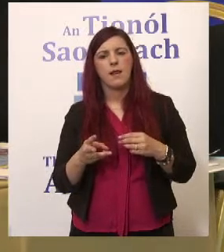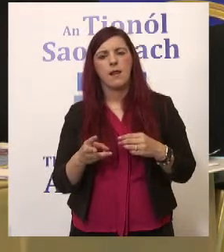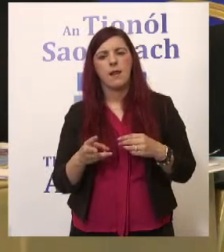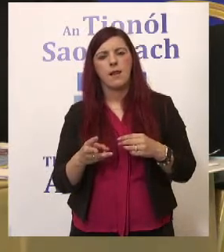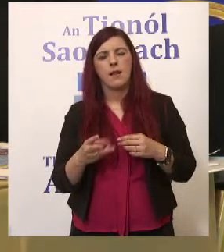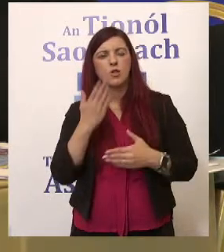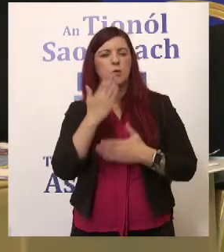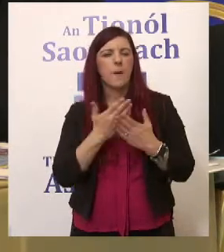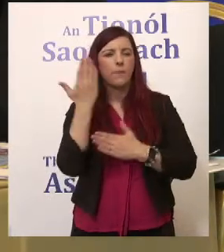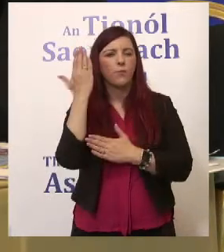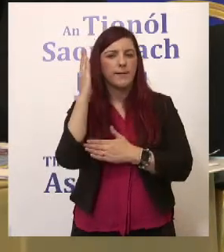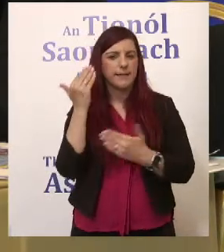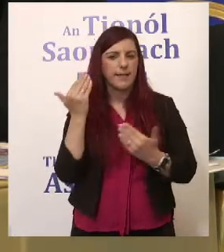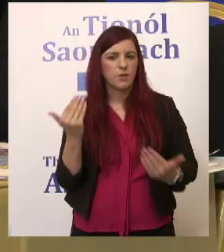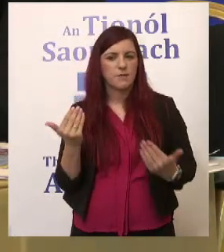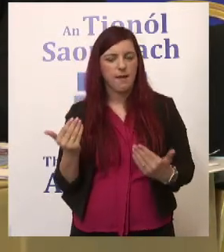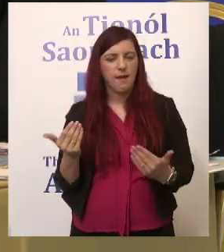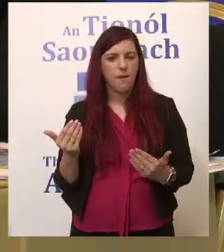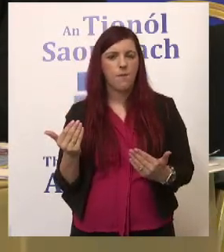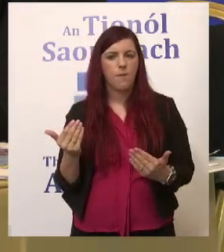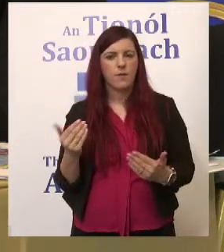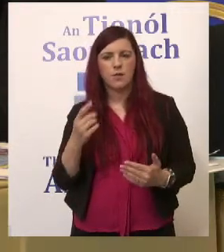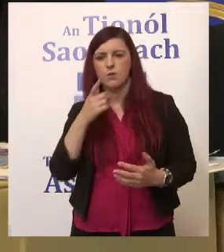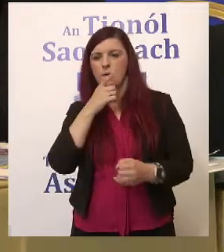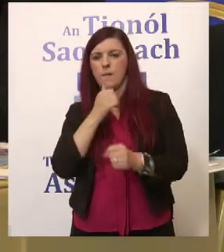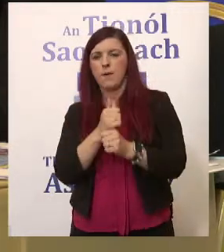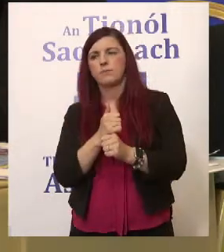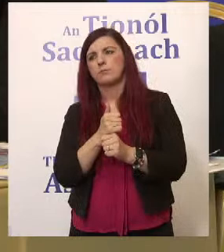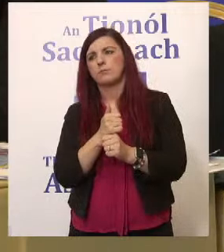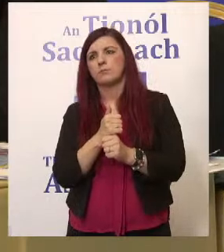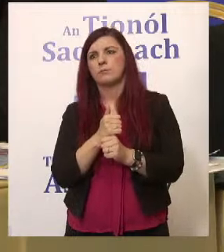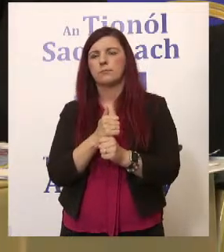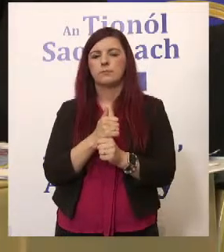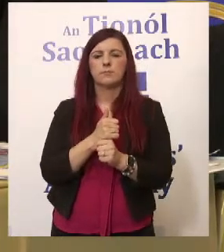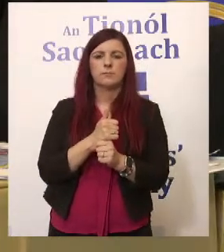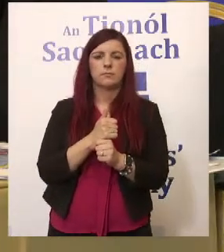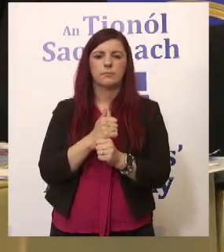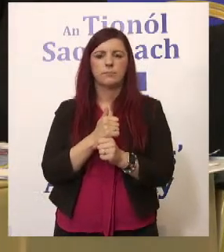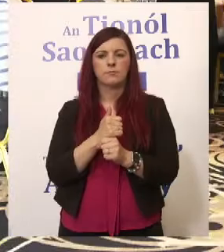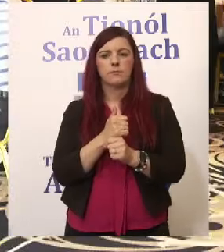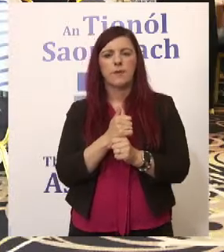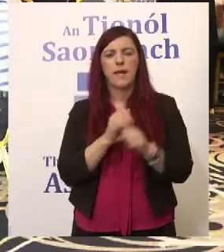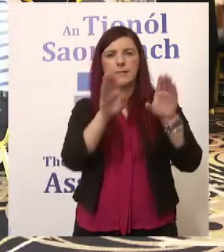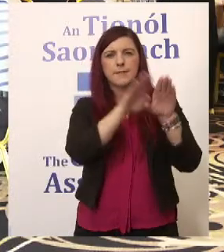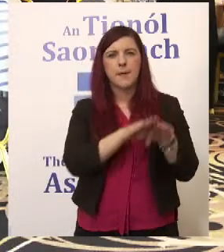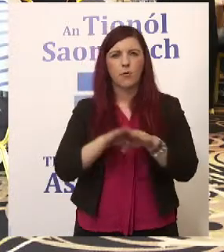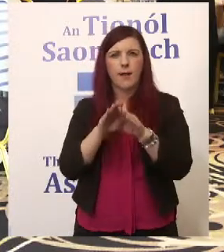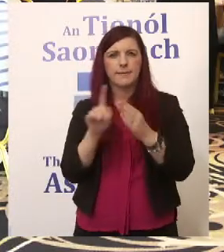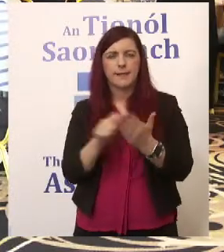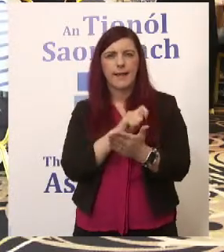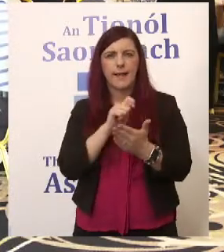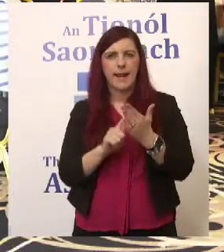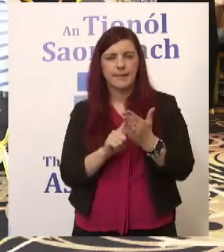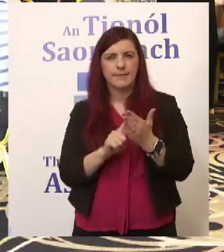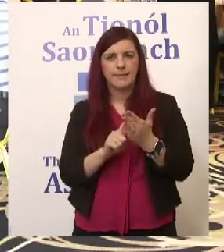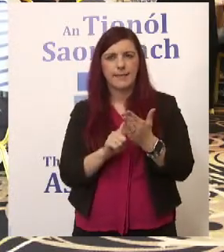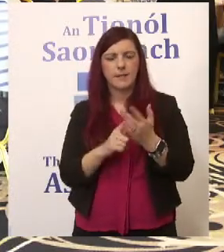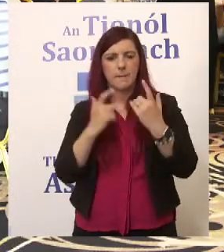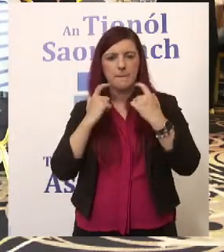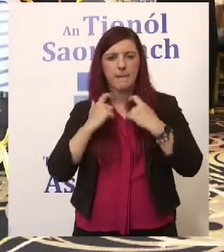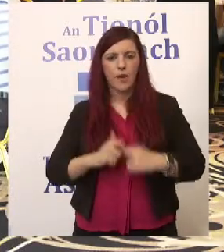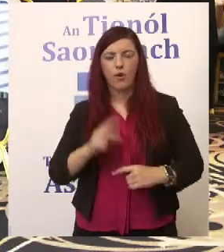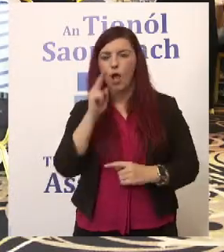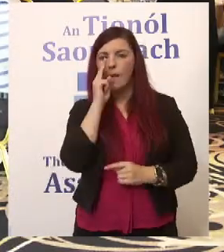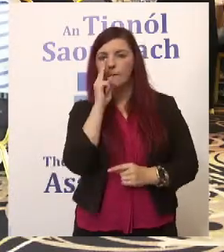some presentations on a topic called a democratically elected mayor, a view from the